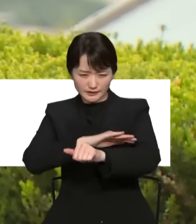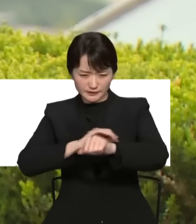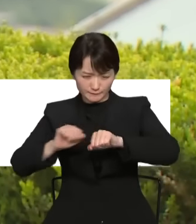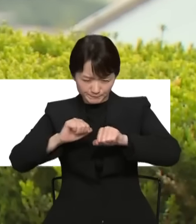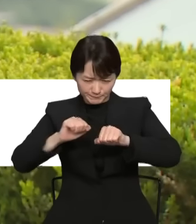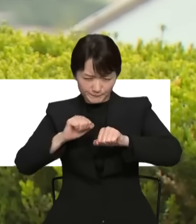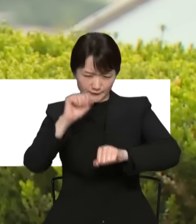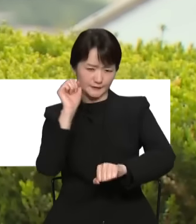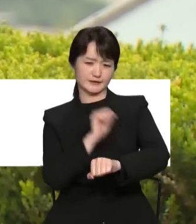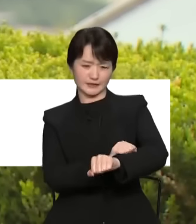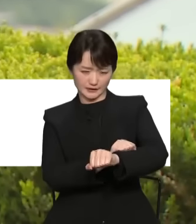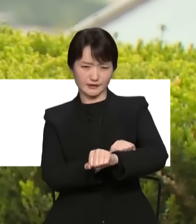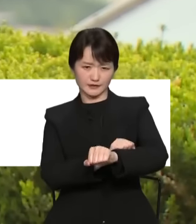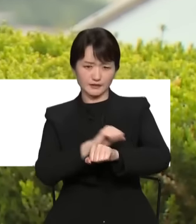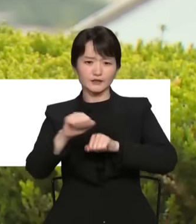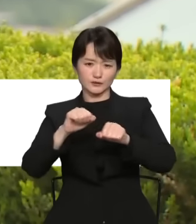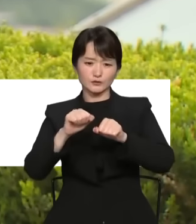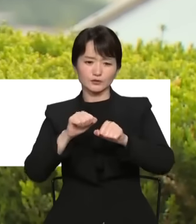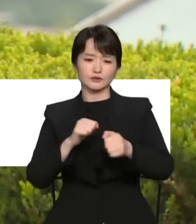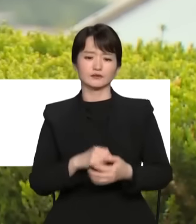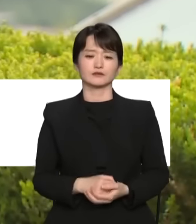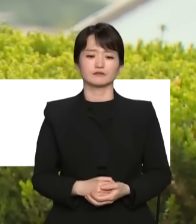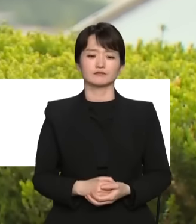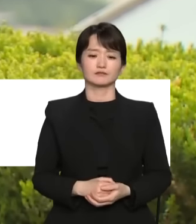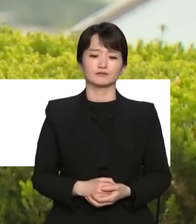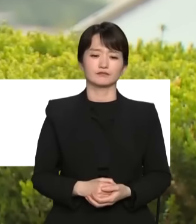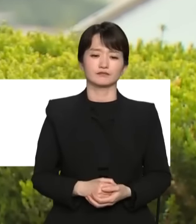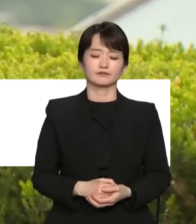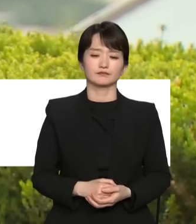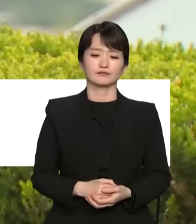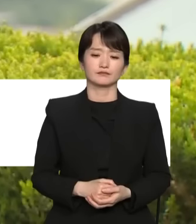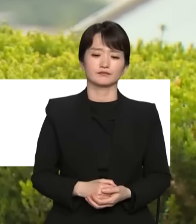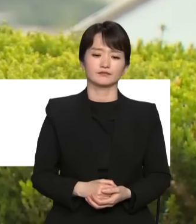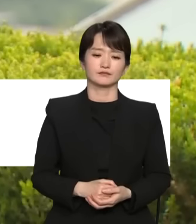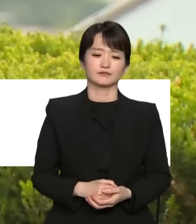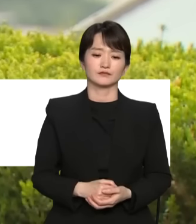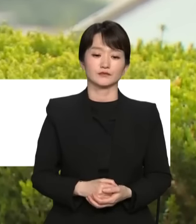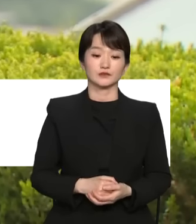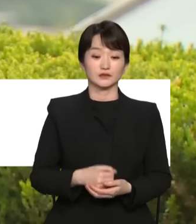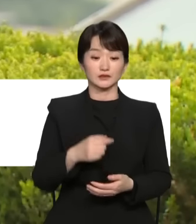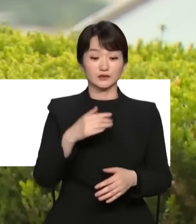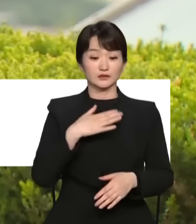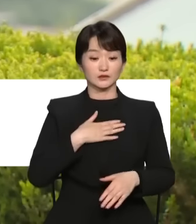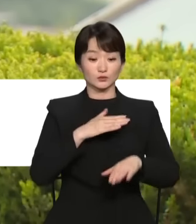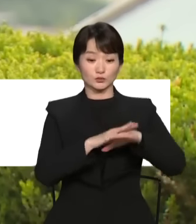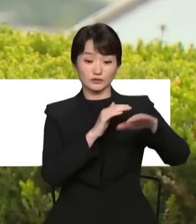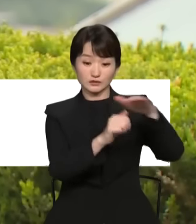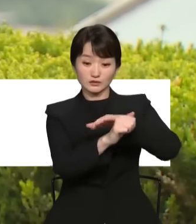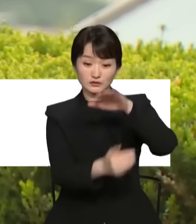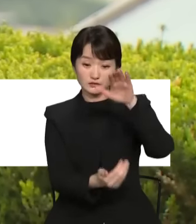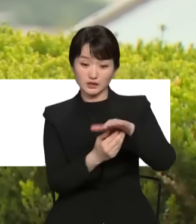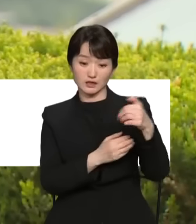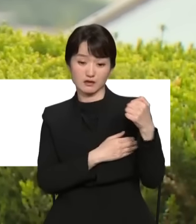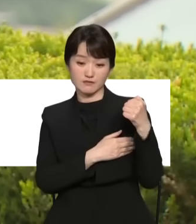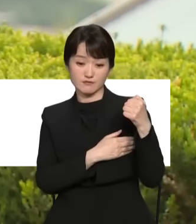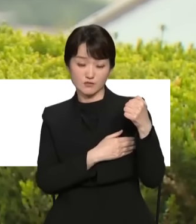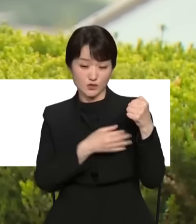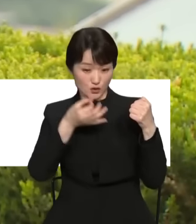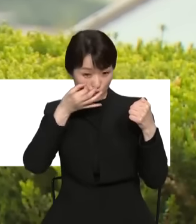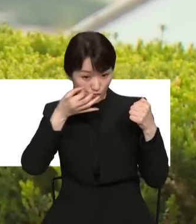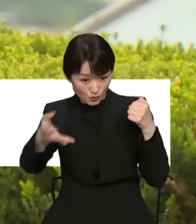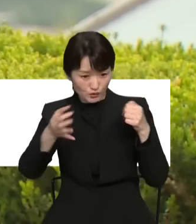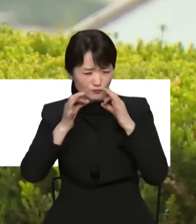they are 20, 21, whatever, on their position. So I tried to get the best out of the players.